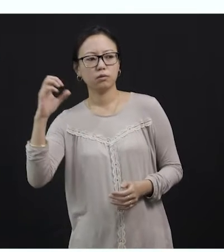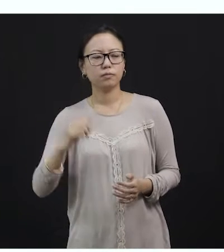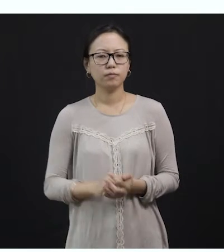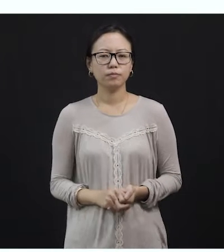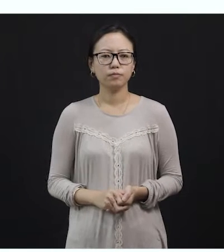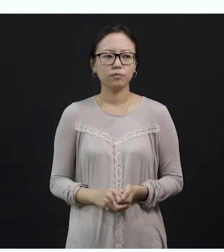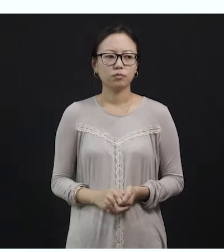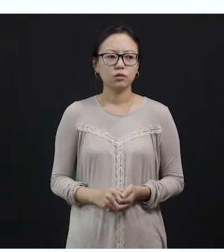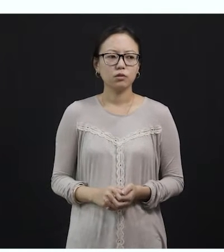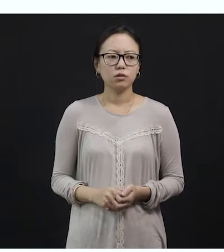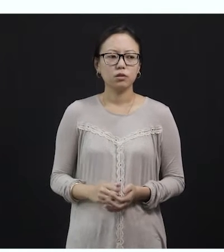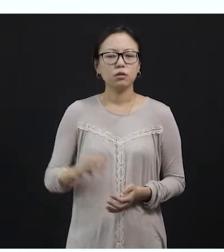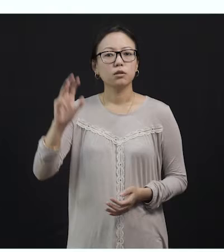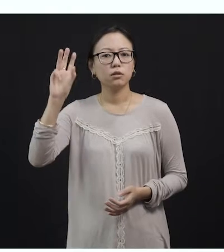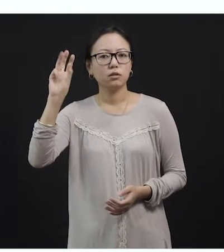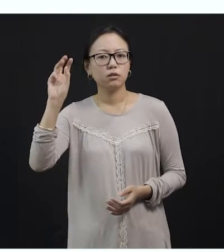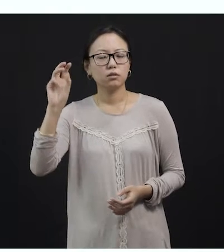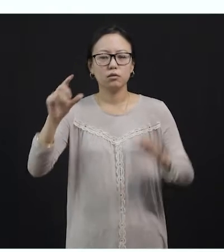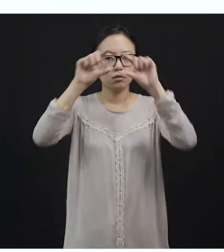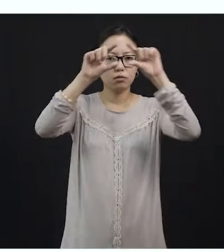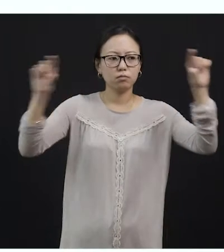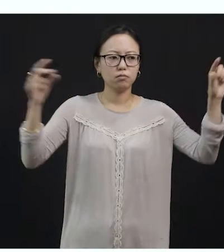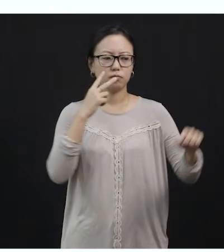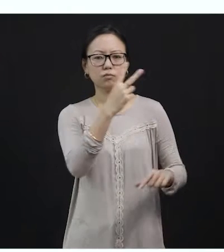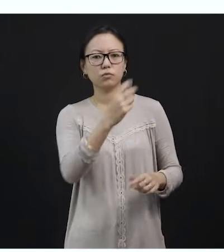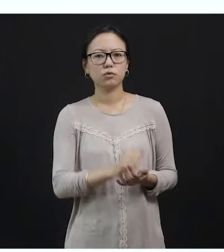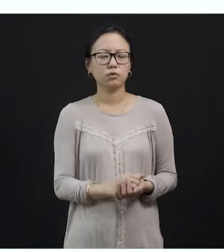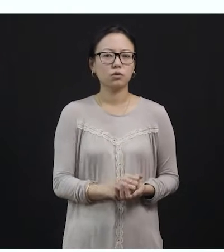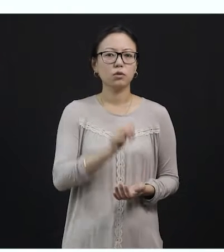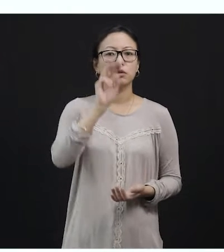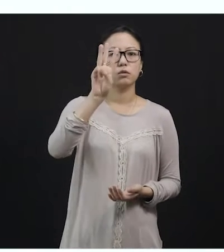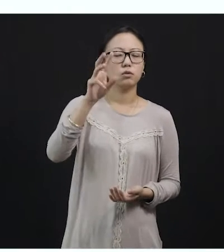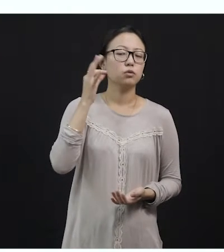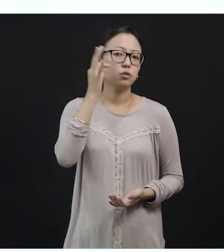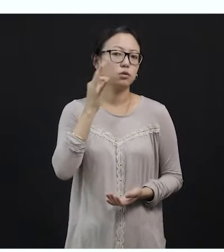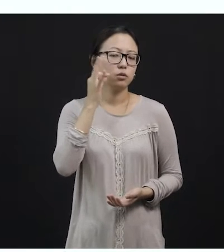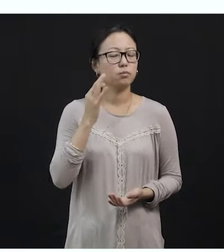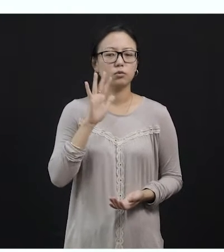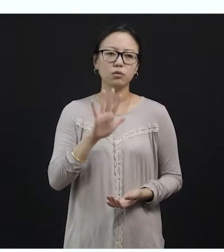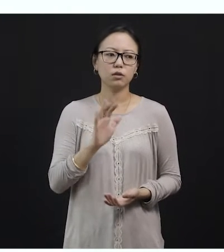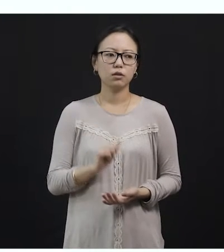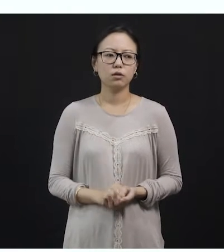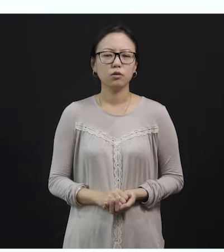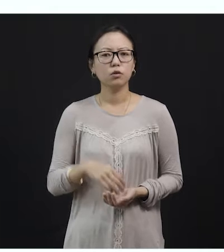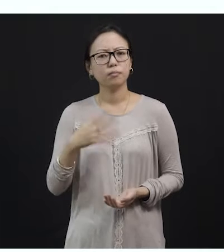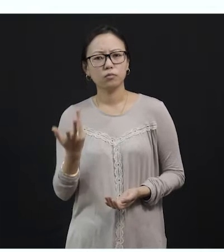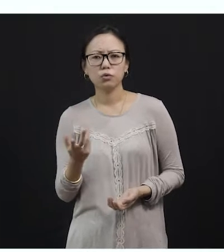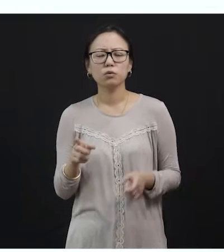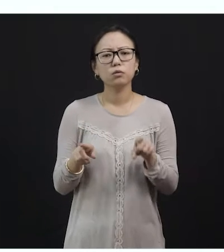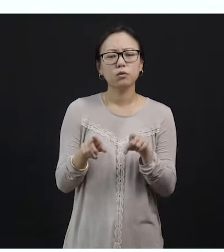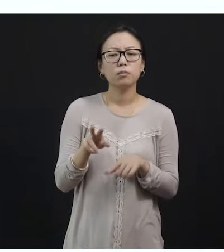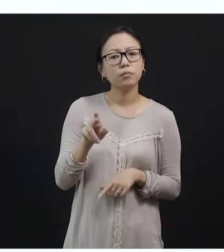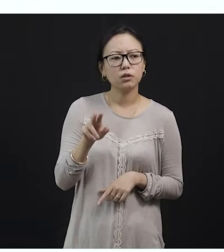row. 1 blue strip. 2 blue strip, 3 blue strip. This means